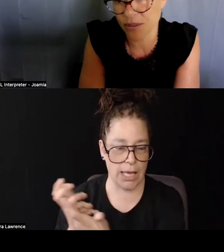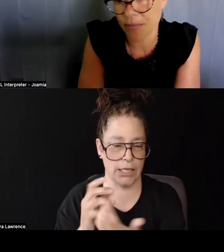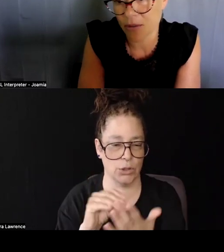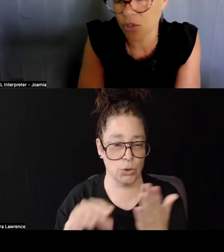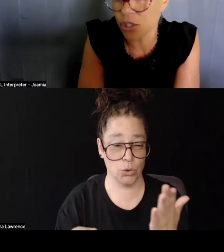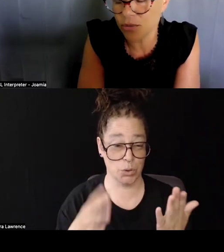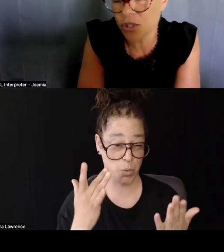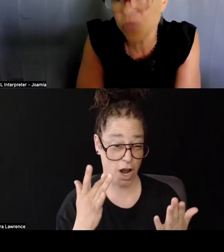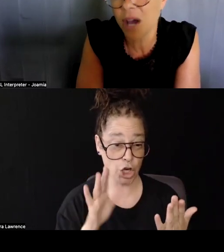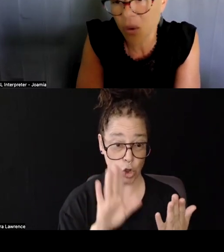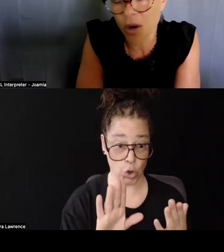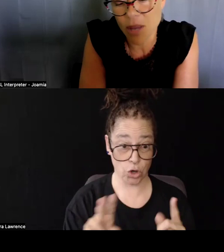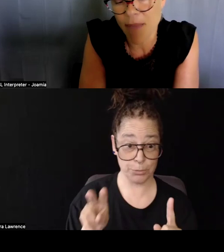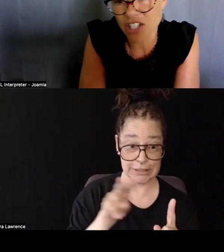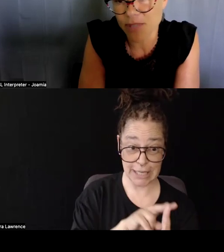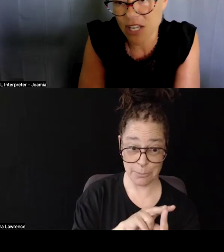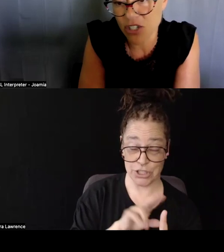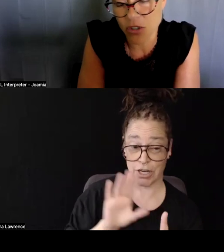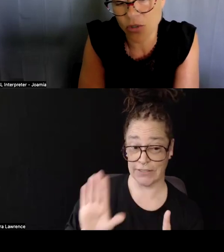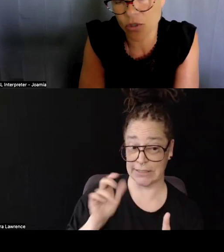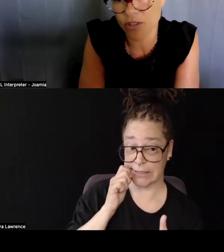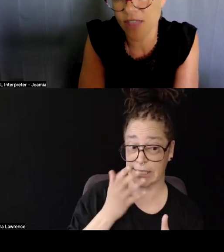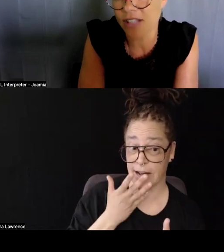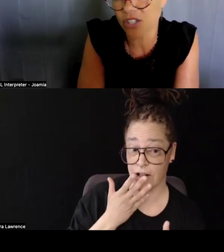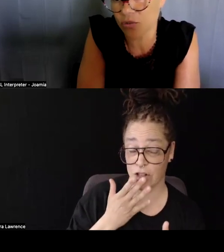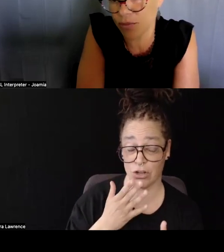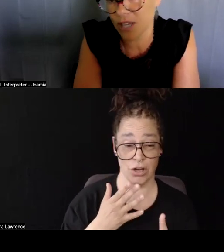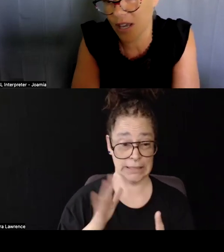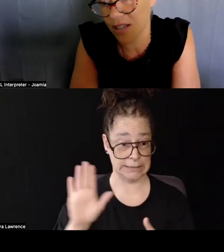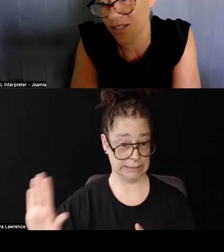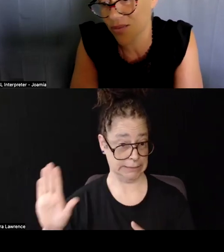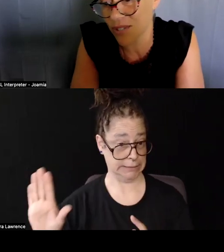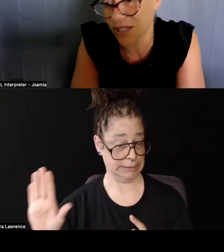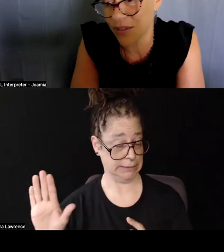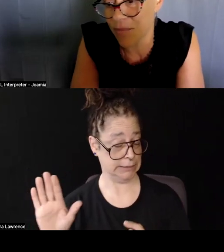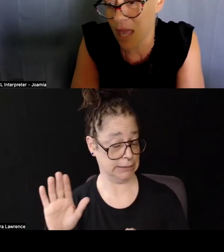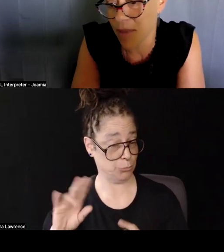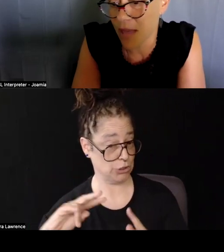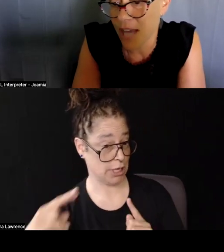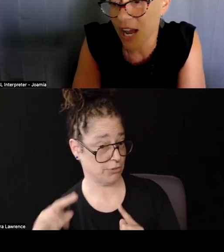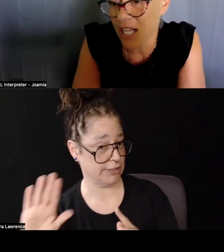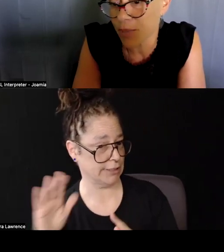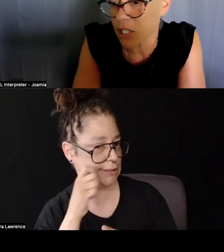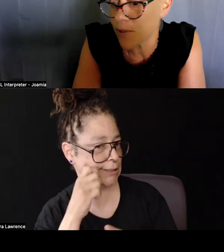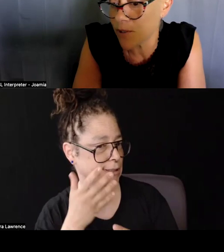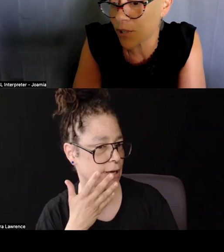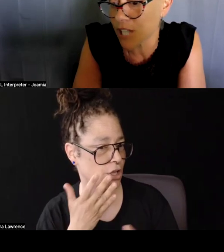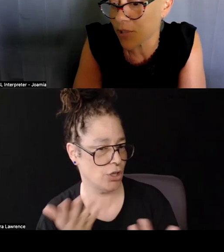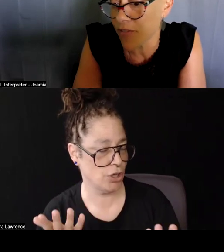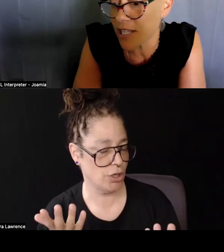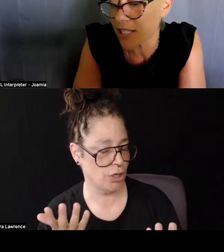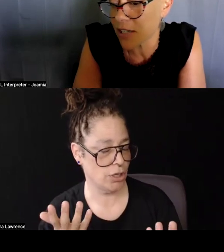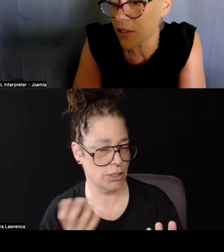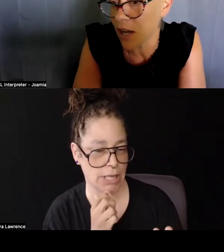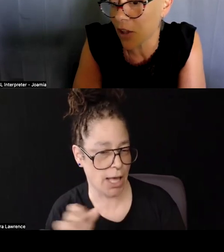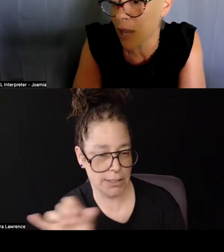situations. You do not want to match up skin tones to that student, because maybe that child's perception